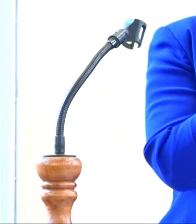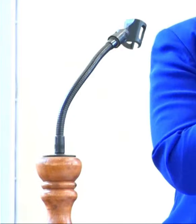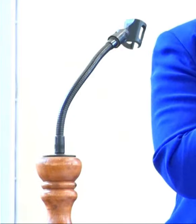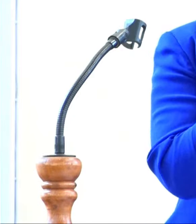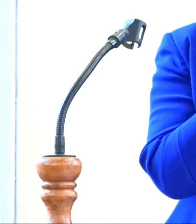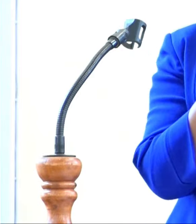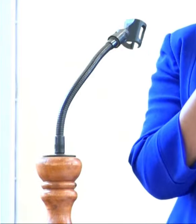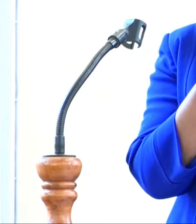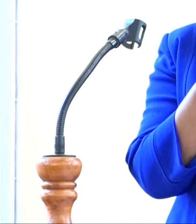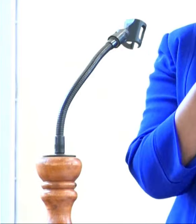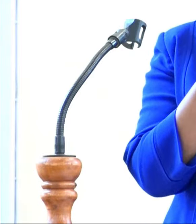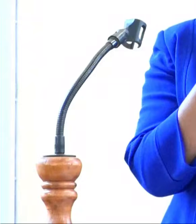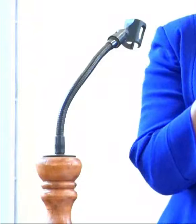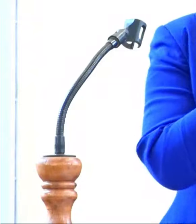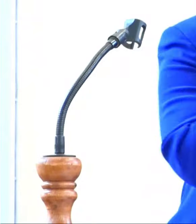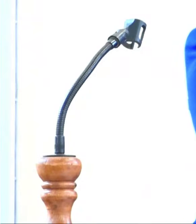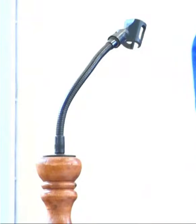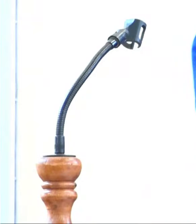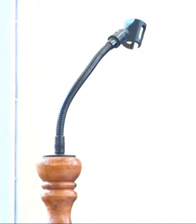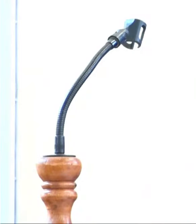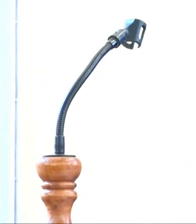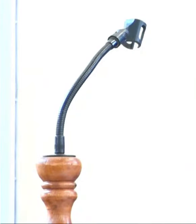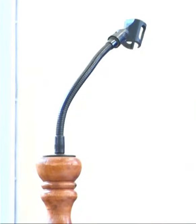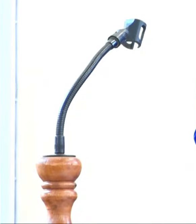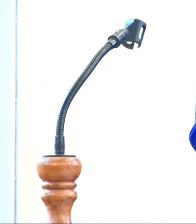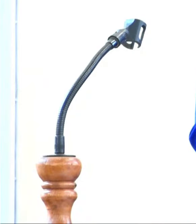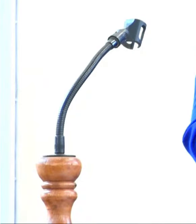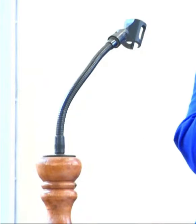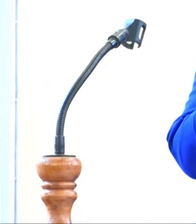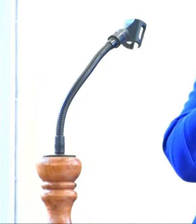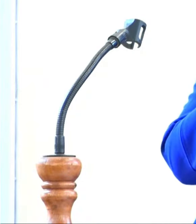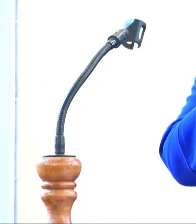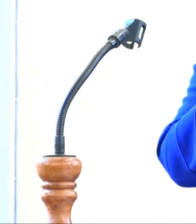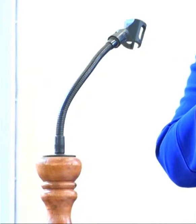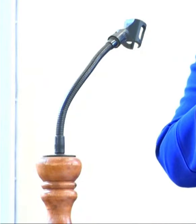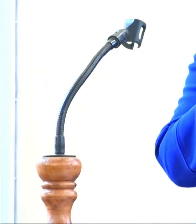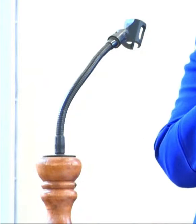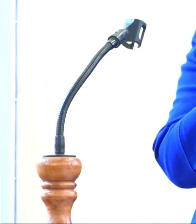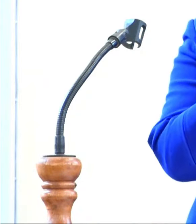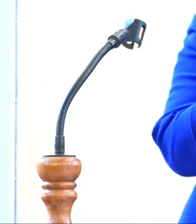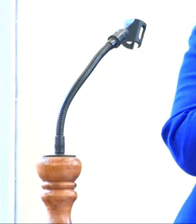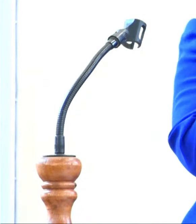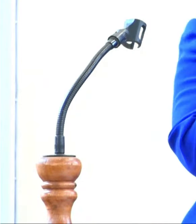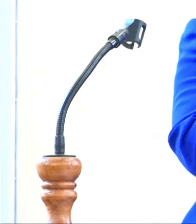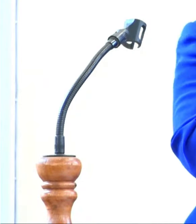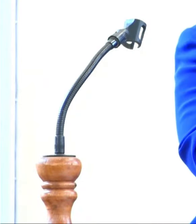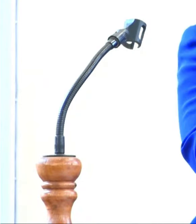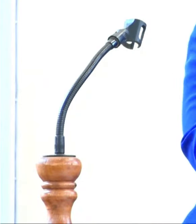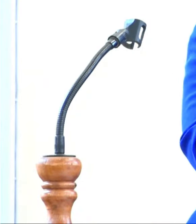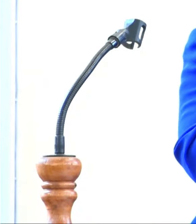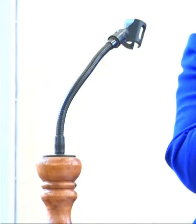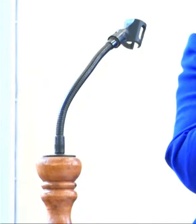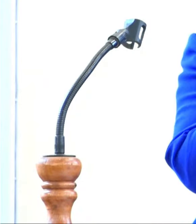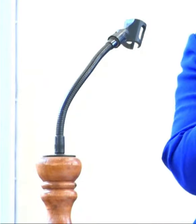other deity. Tumemchukulia ni kama na kwamba kuwa ndani ya Kristo ni kawaida tu na